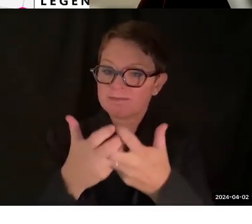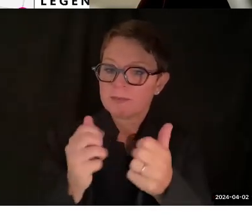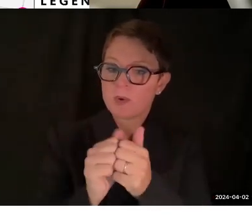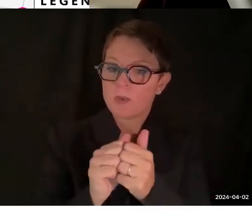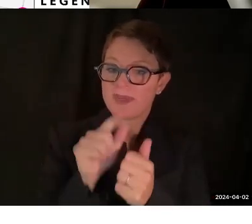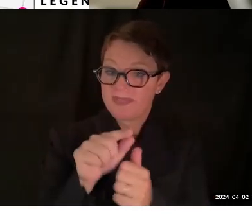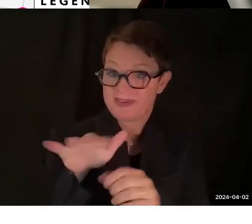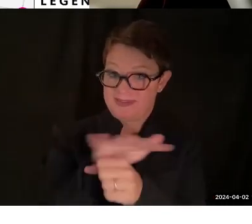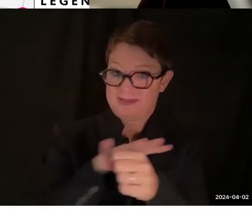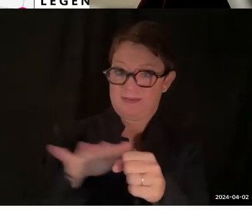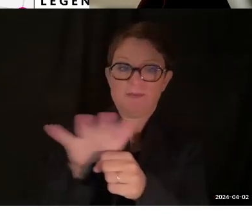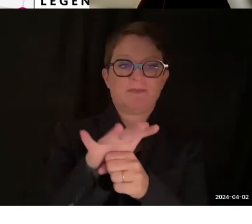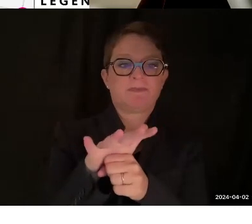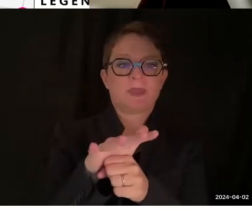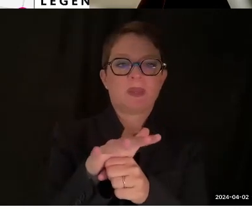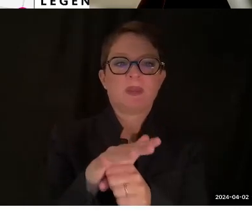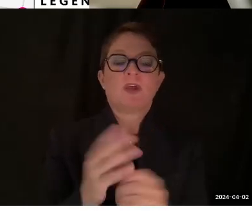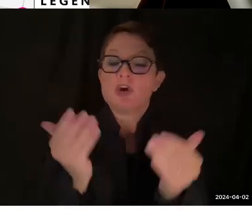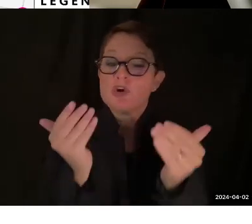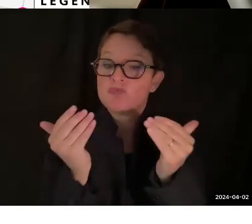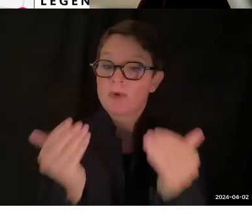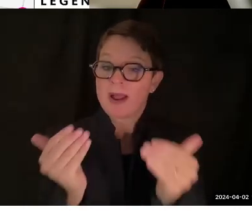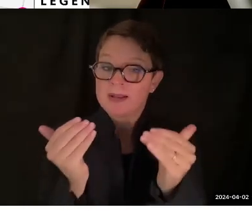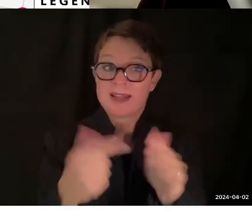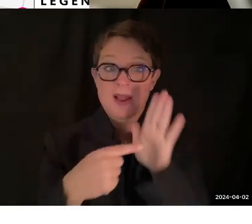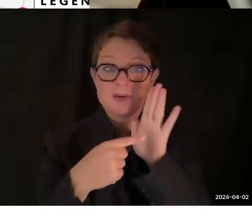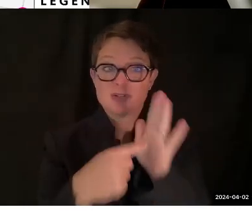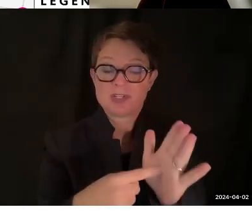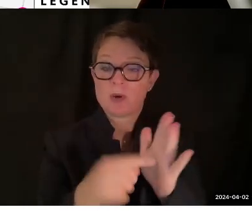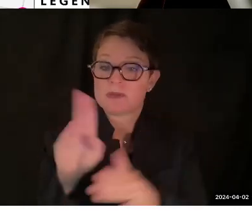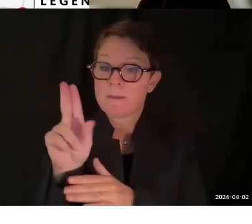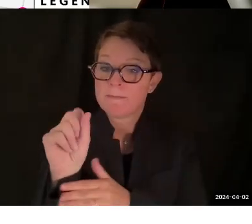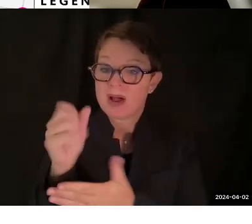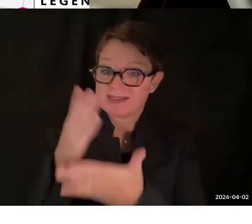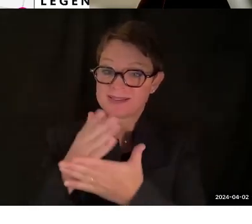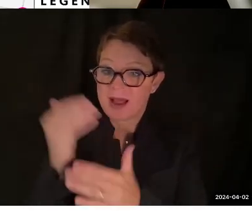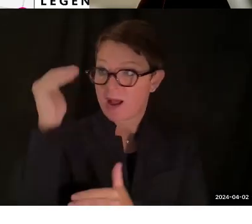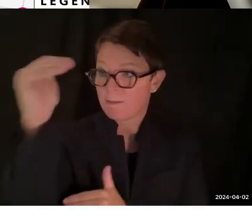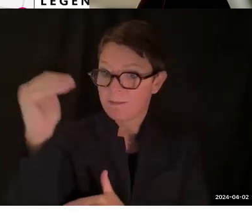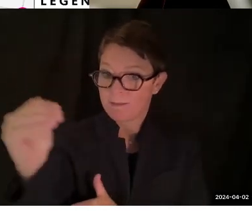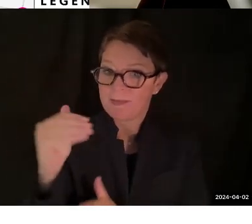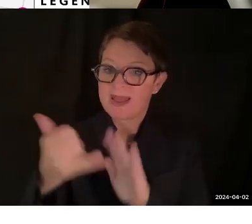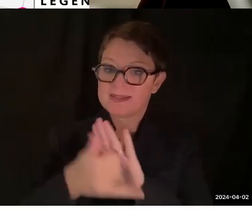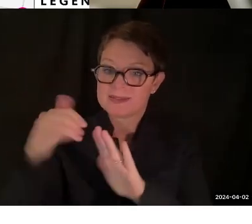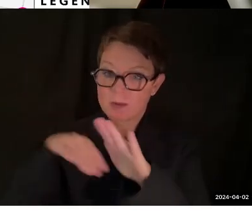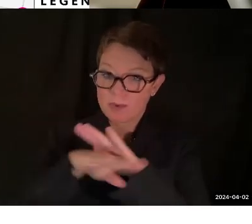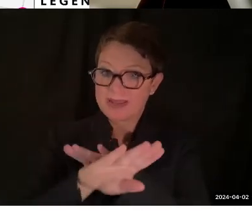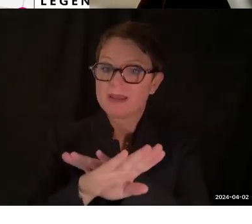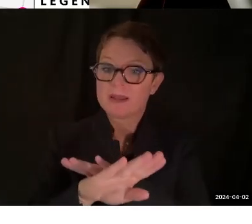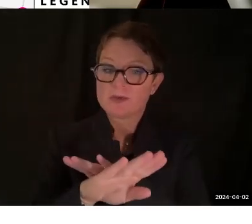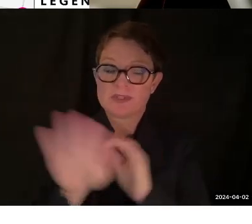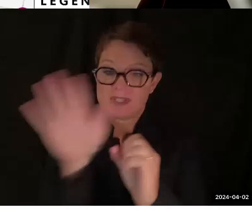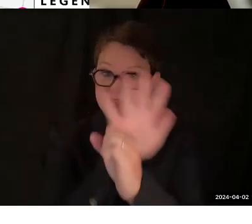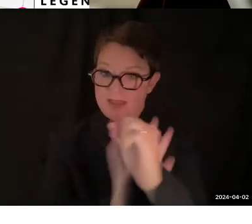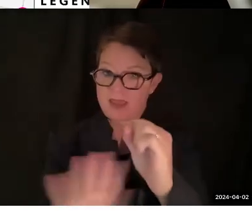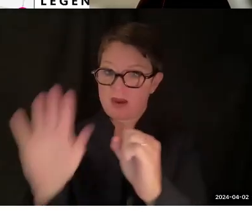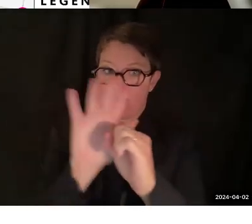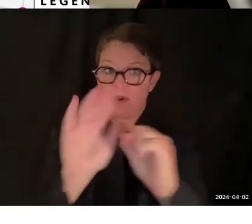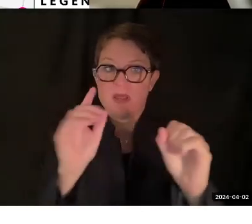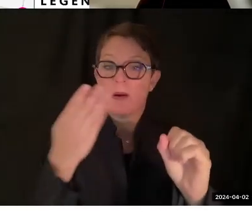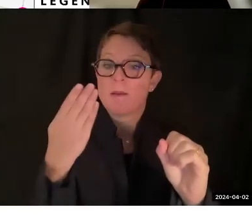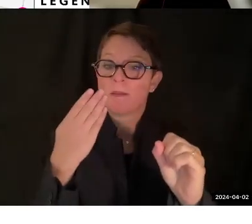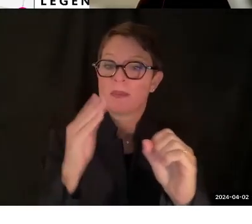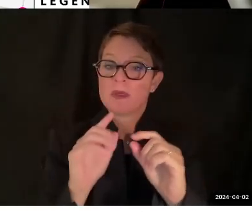is a figure that outlines the existing locations of all bus stops and subway entrances in the general vicinity of the arena there in